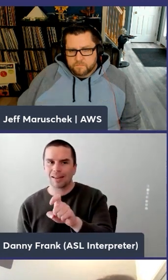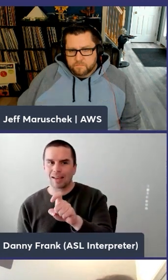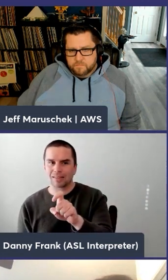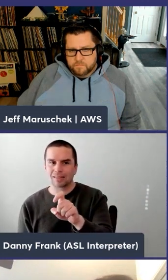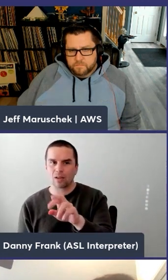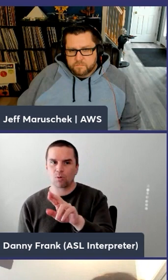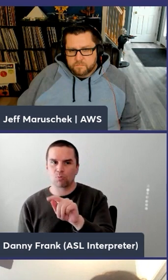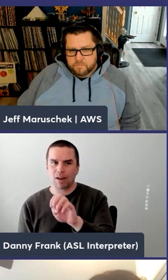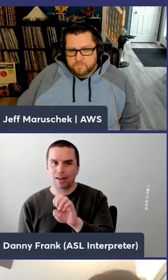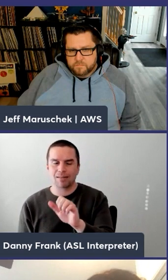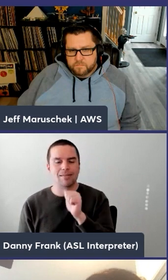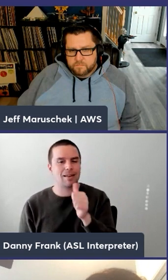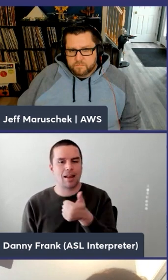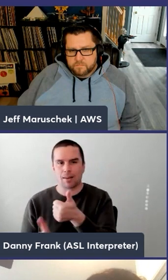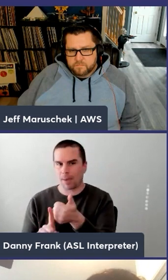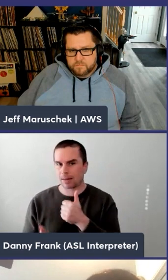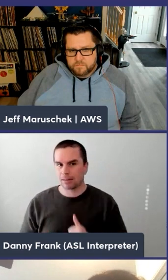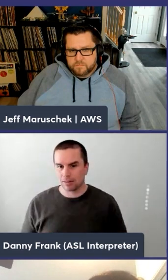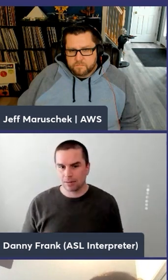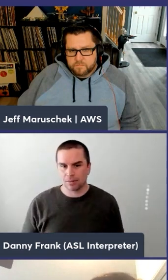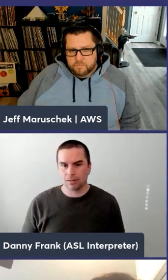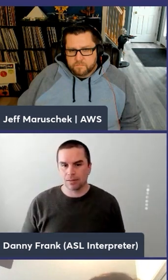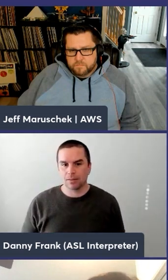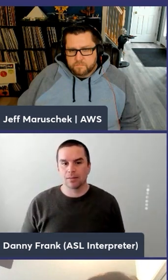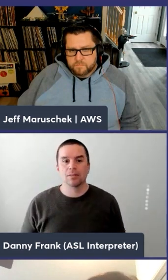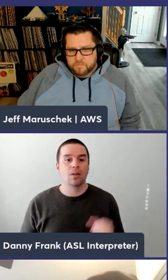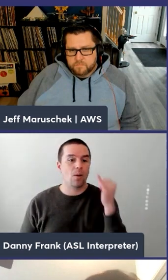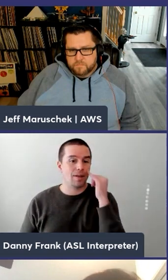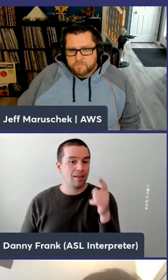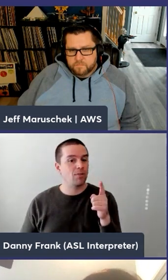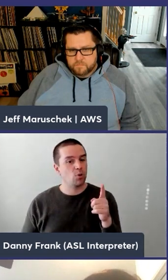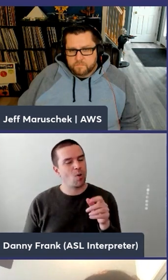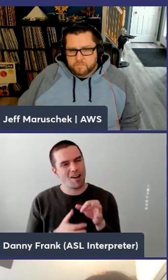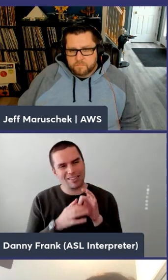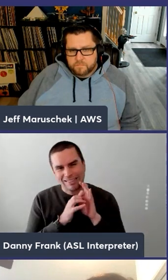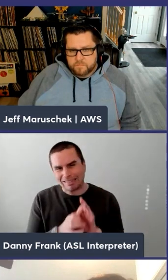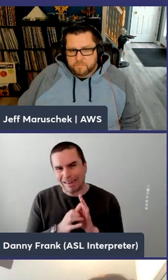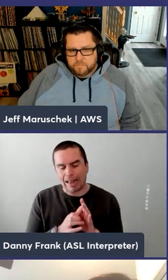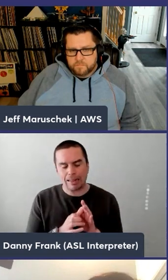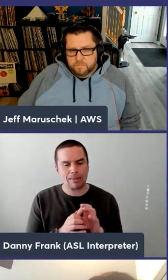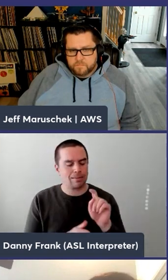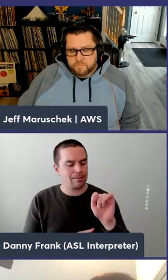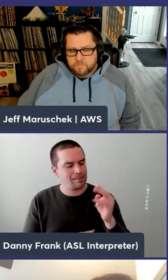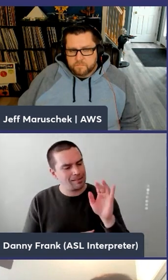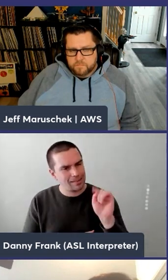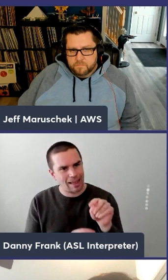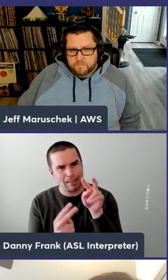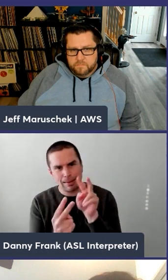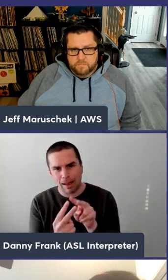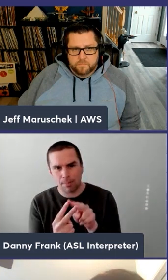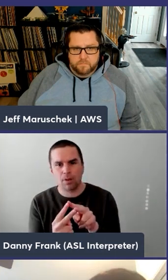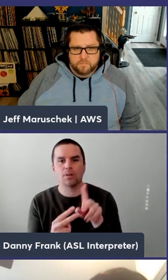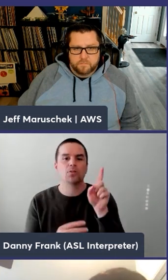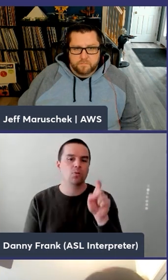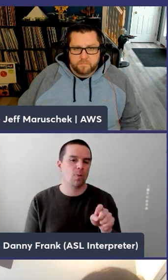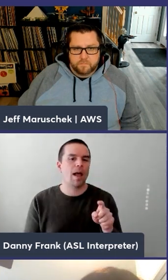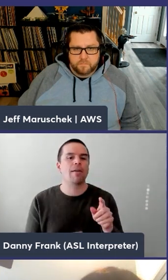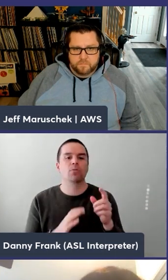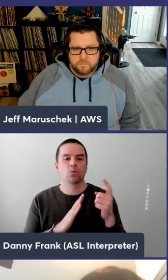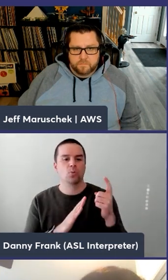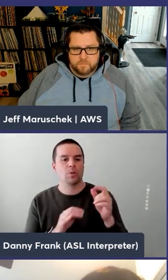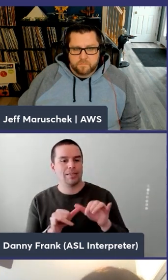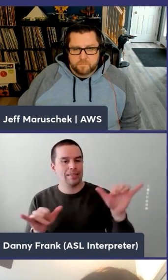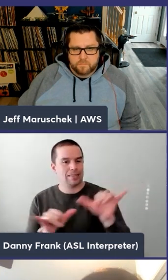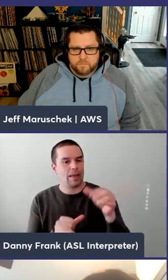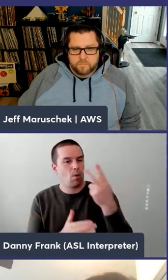those cases, if you're really tightly coupled, what happens is you have to scale both, and you have to scale more to be able to, meet your